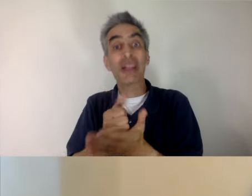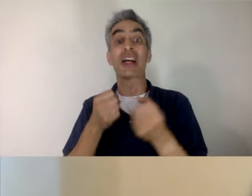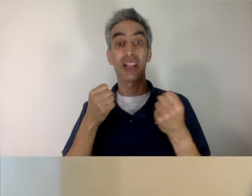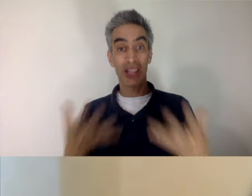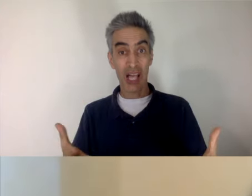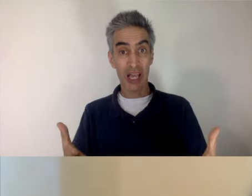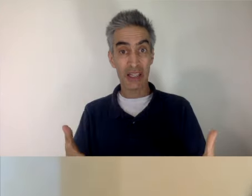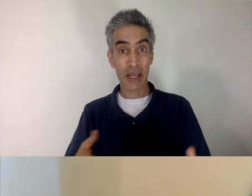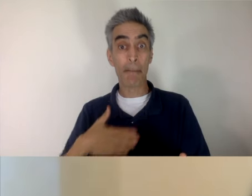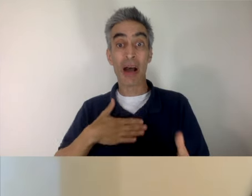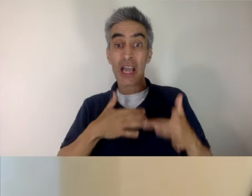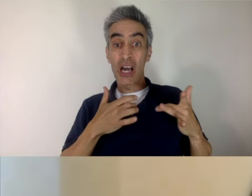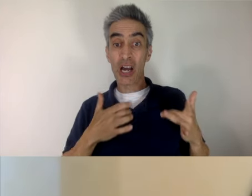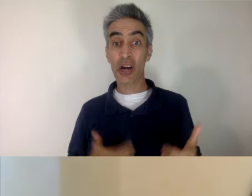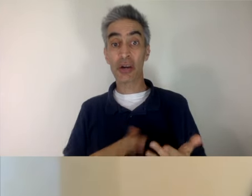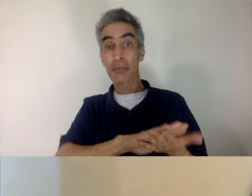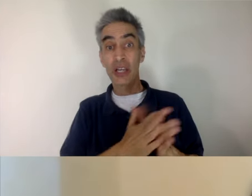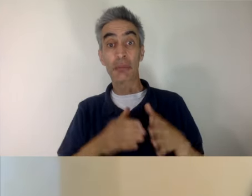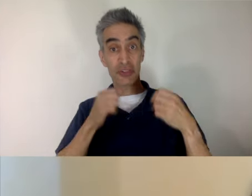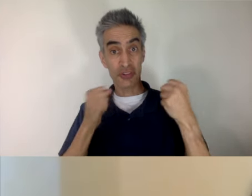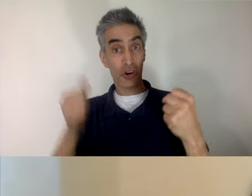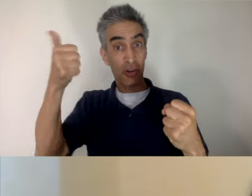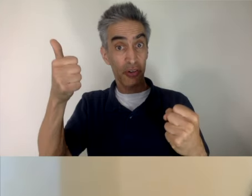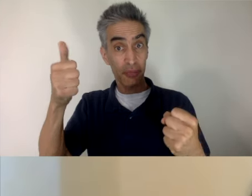legs stronger, my heart stronger.